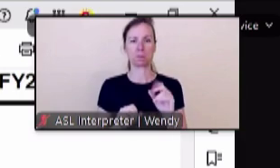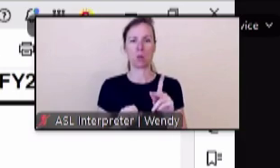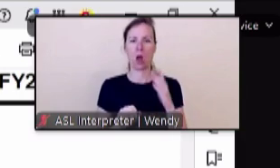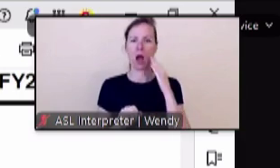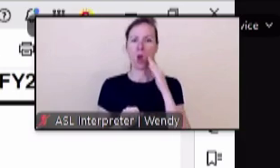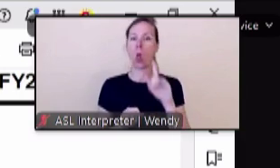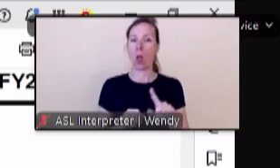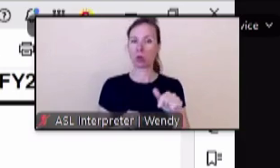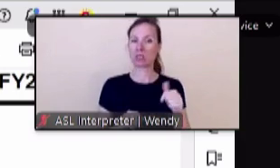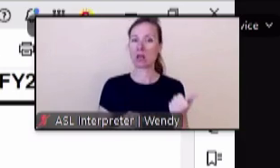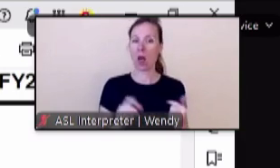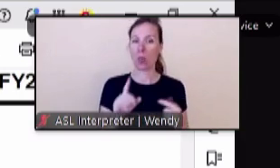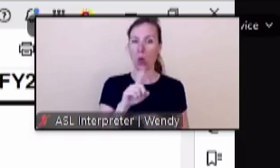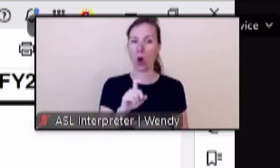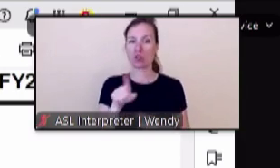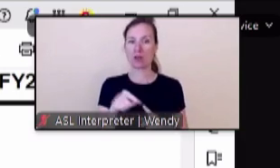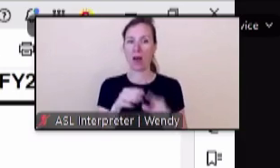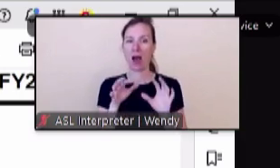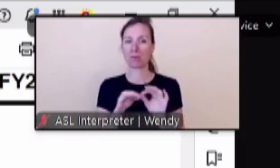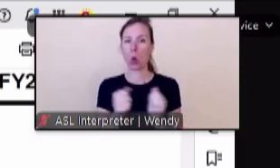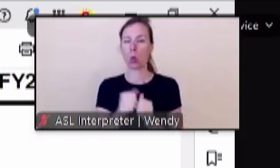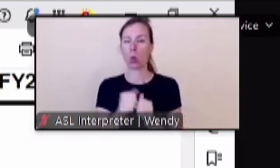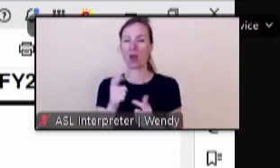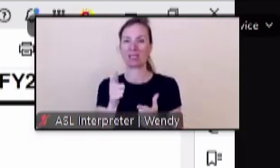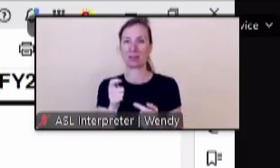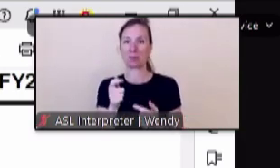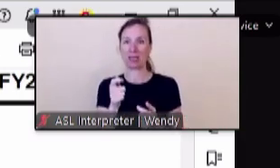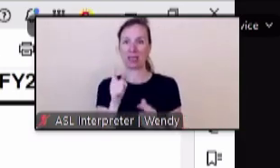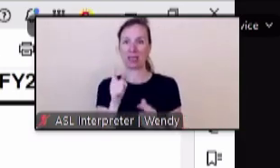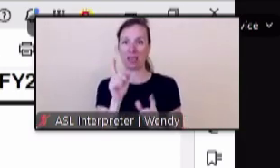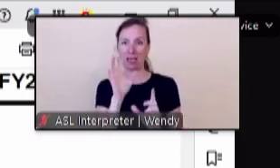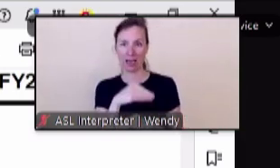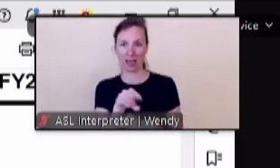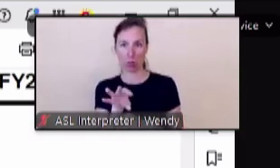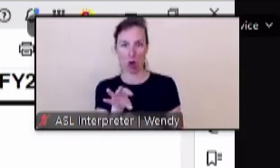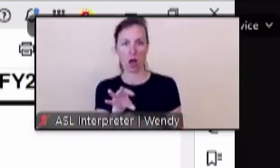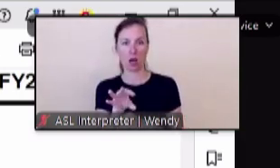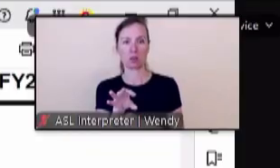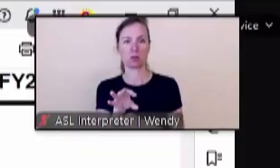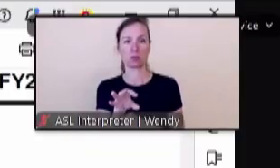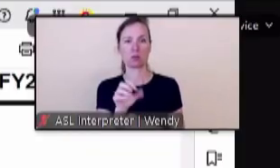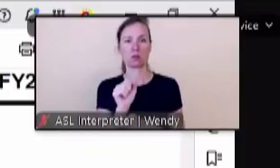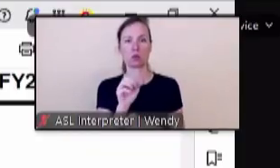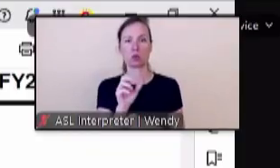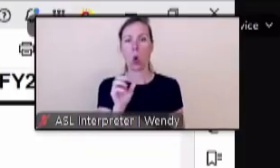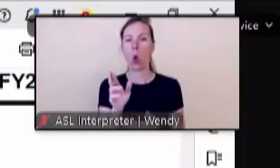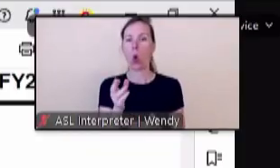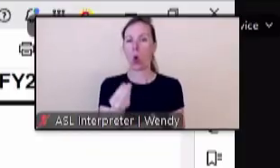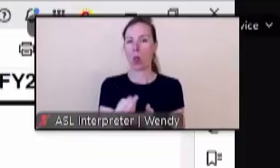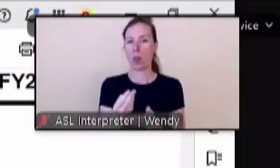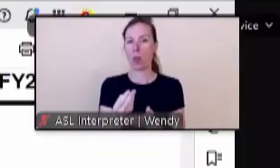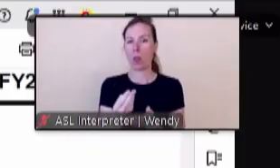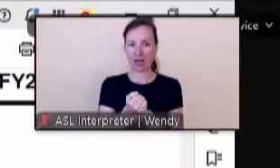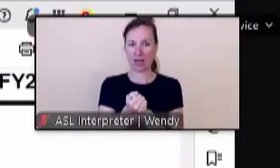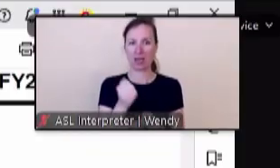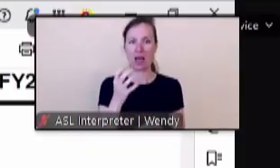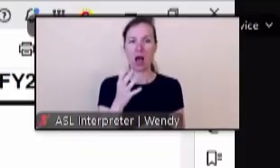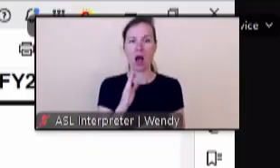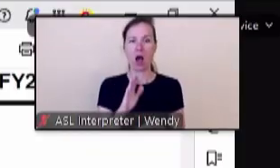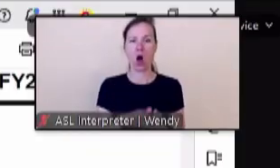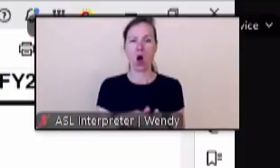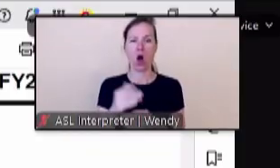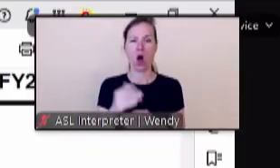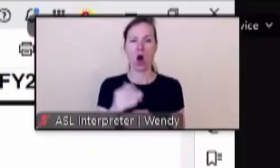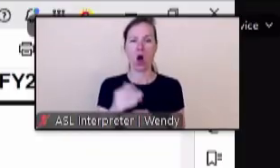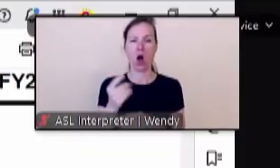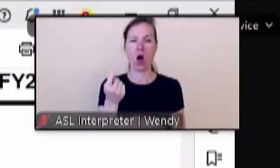the revenue and on the expenditures, we're just going to put a circle around those numbers because those numbers could change